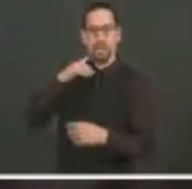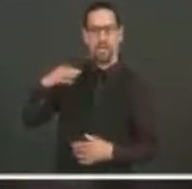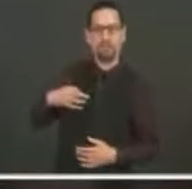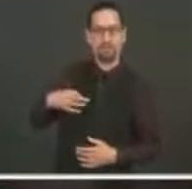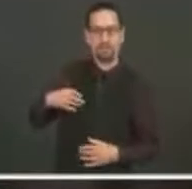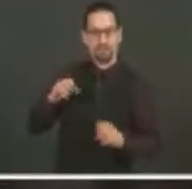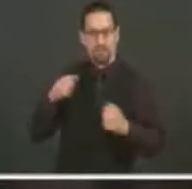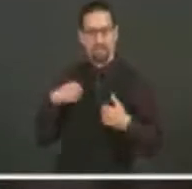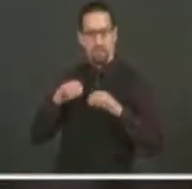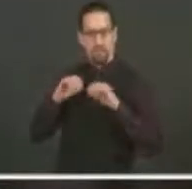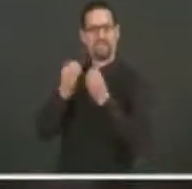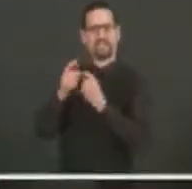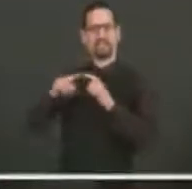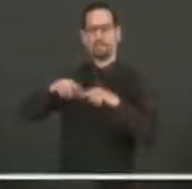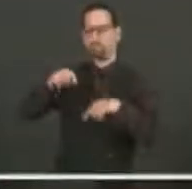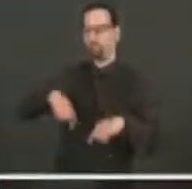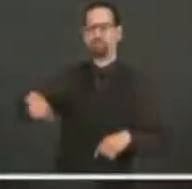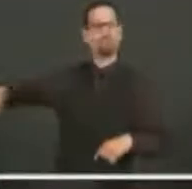are,